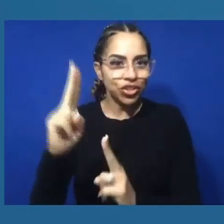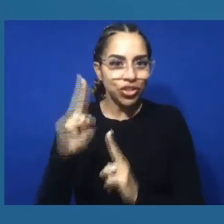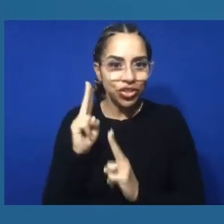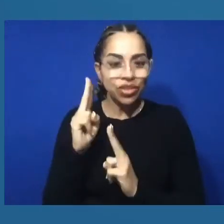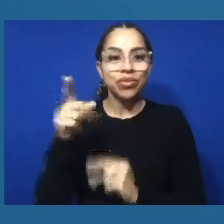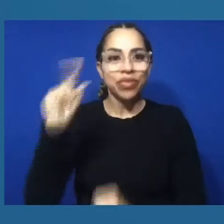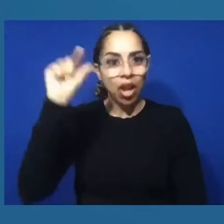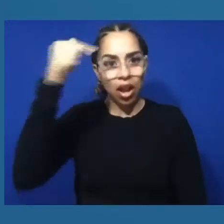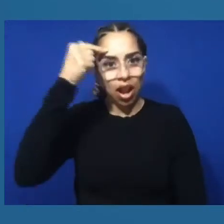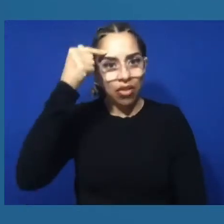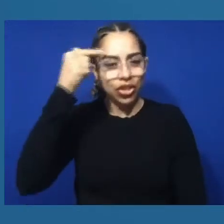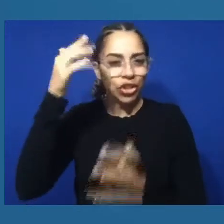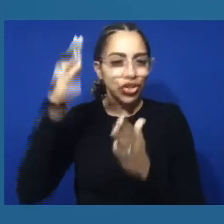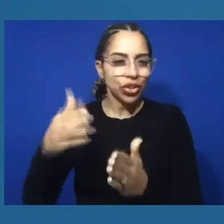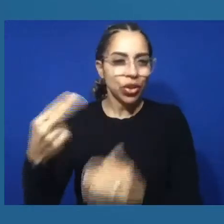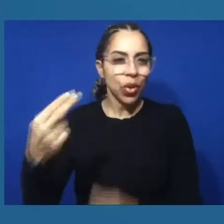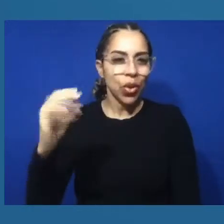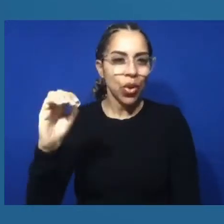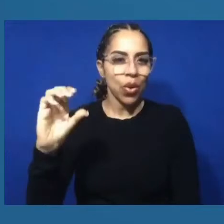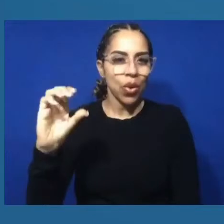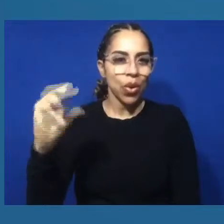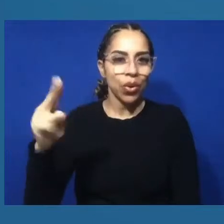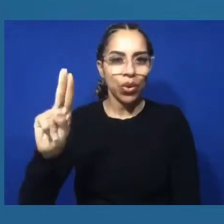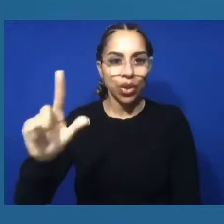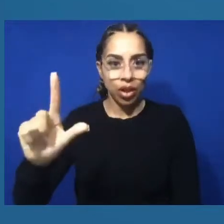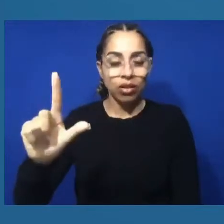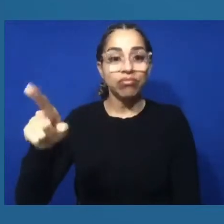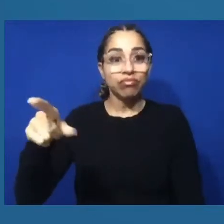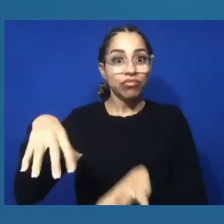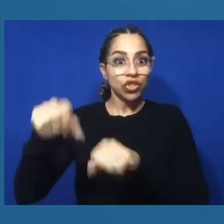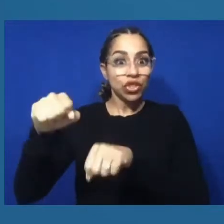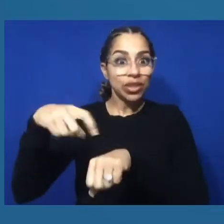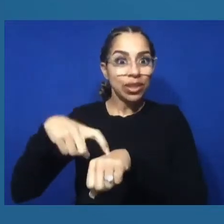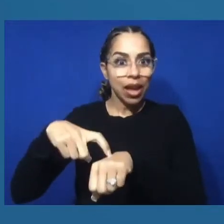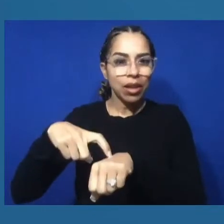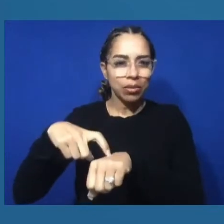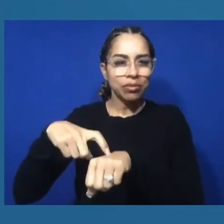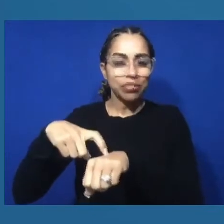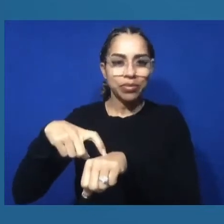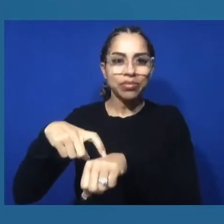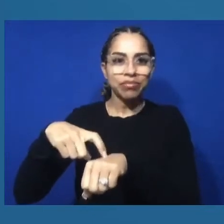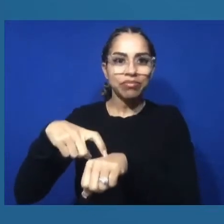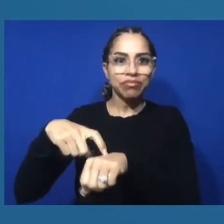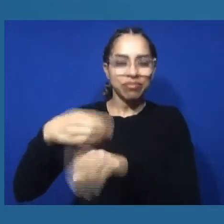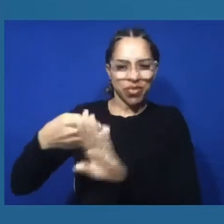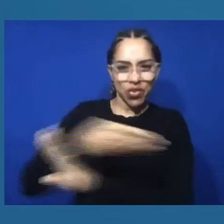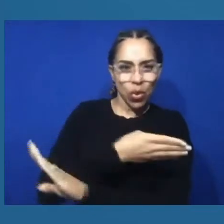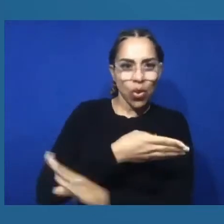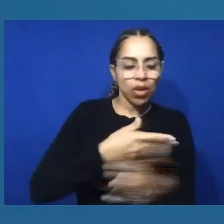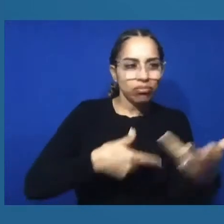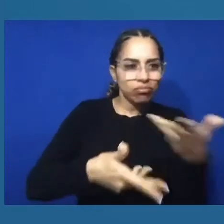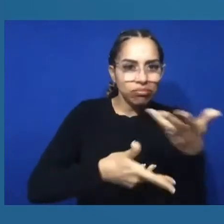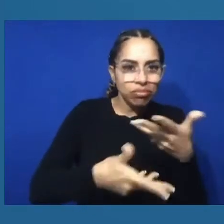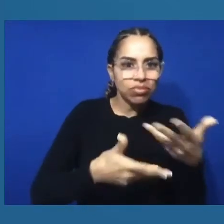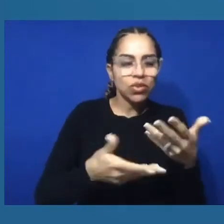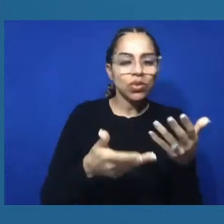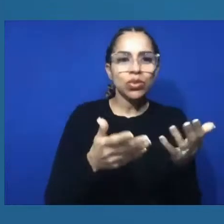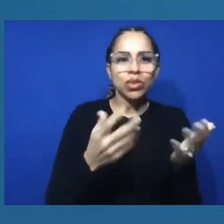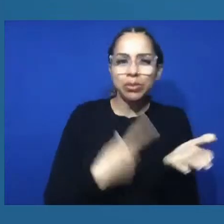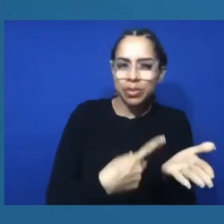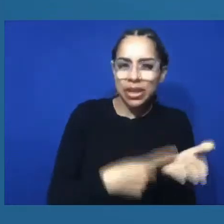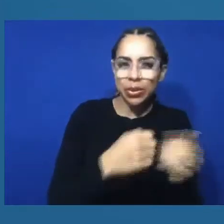Hochul, who took the time prior to this to speak with me and some members of my team to